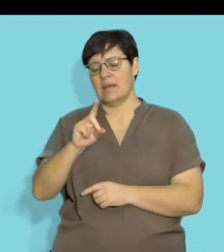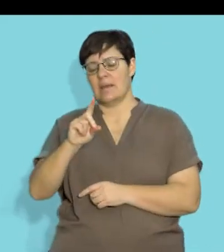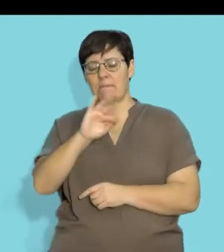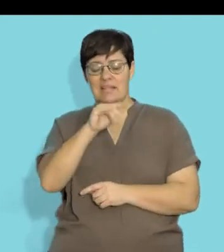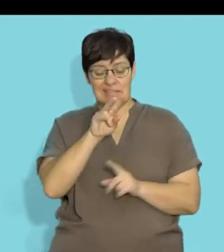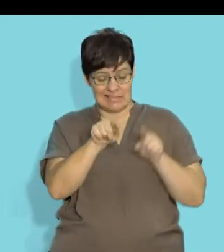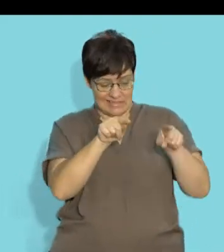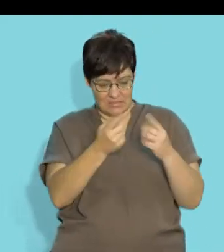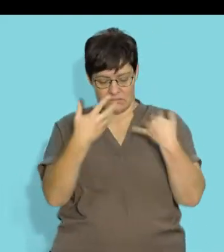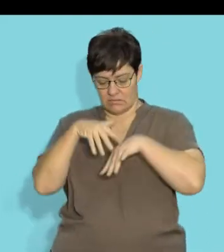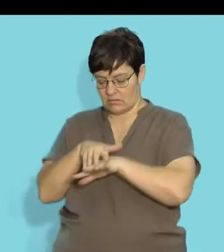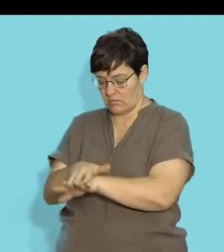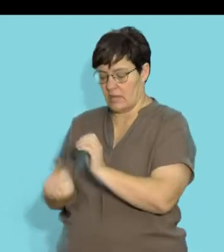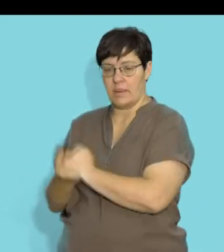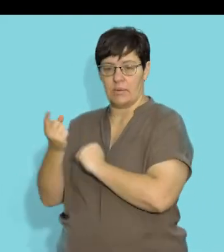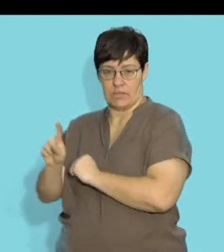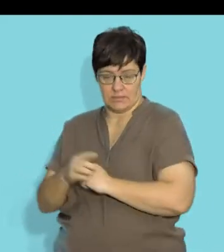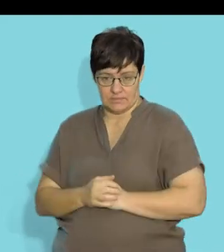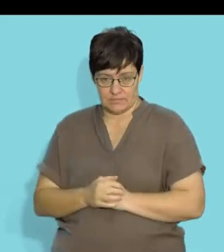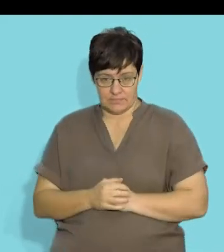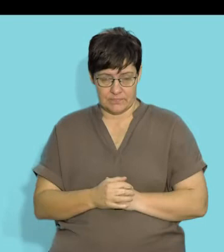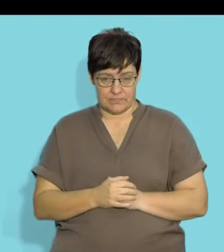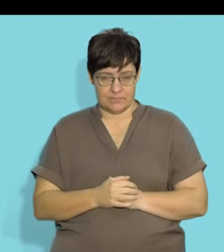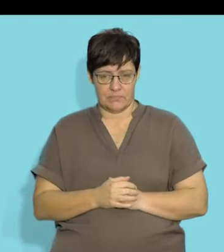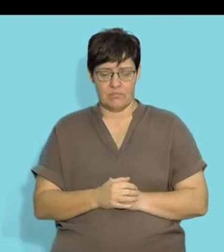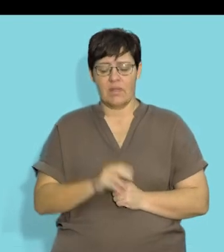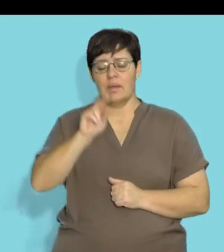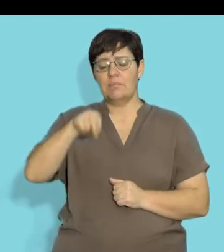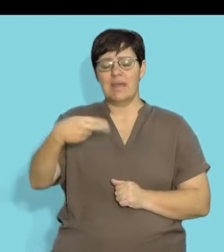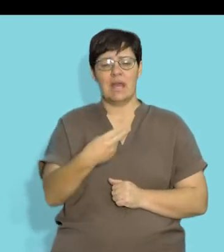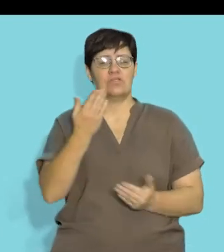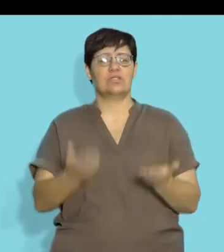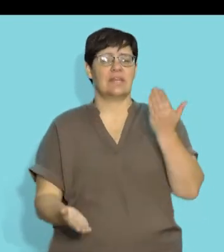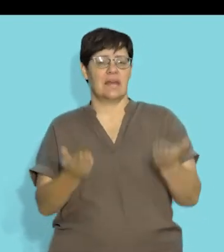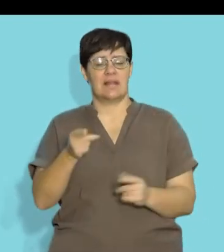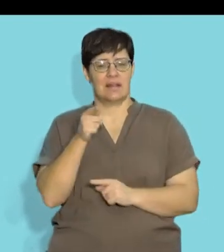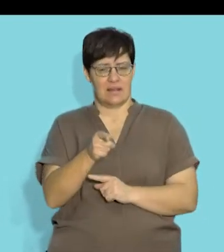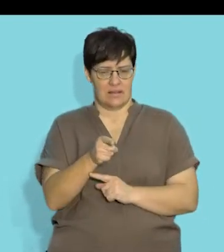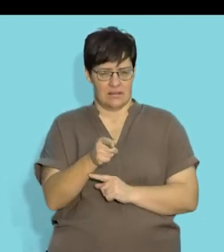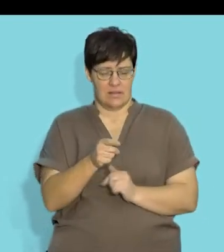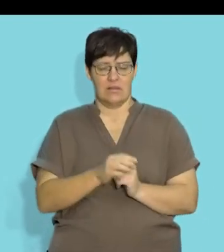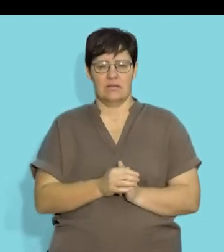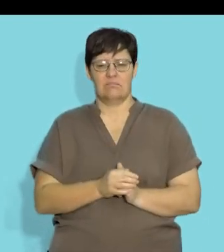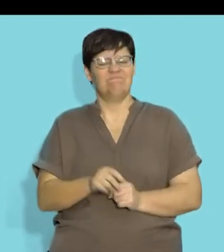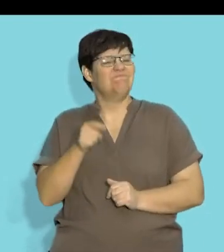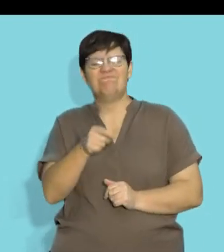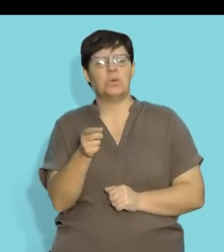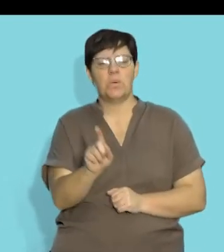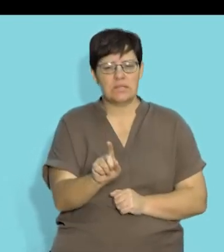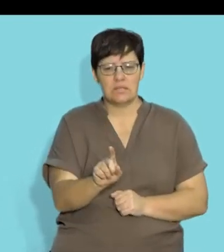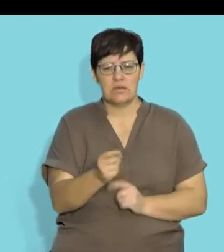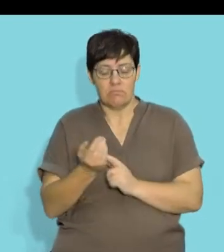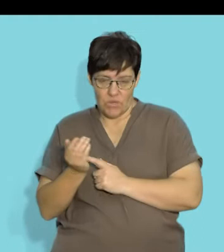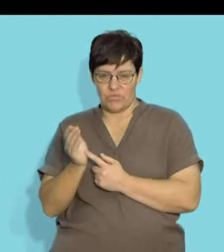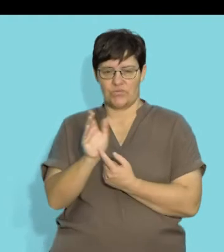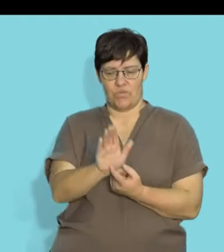and then the titration as a technique, right? Okay. Now, the pH scale, okay, of a solution actually